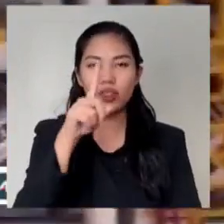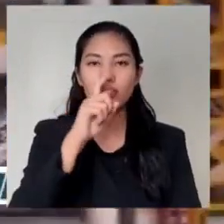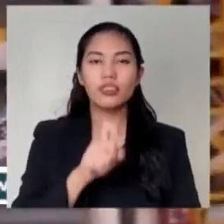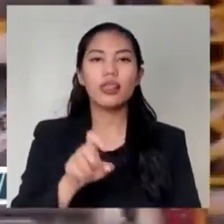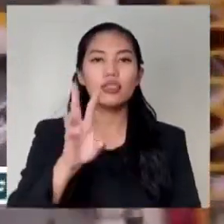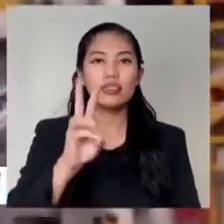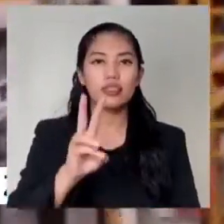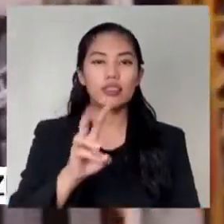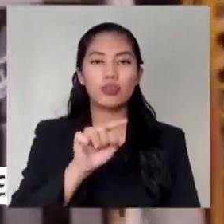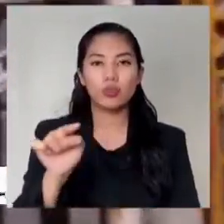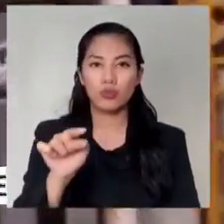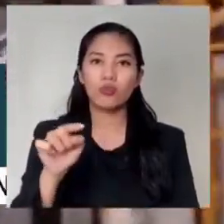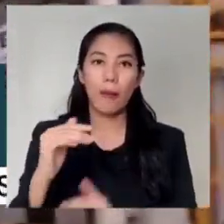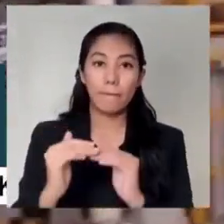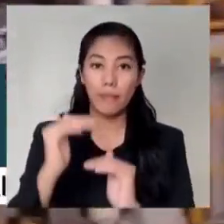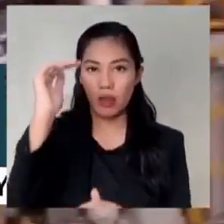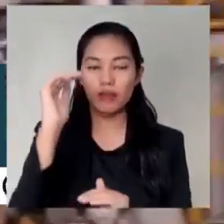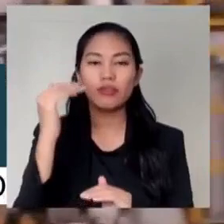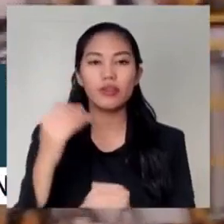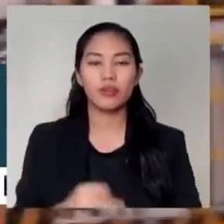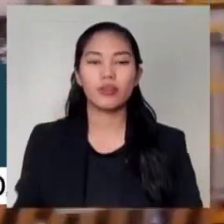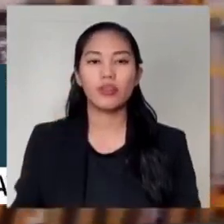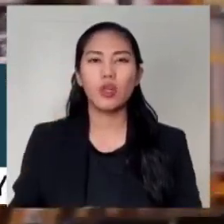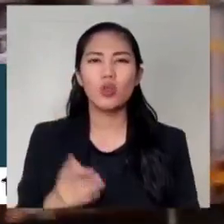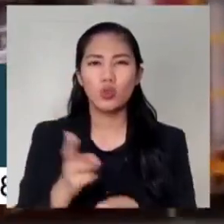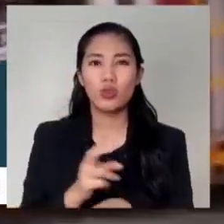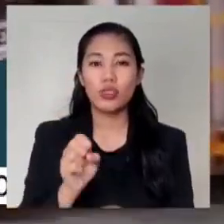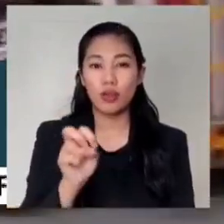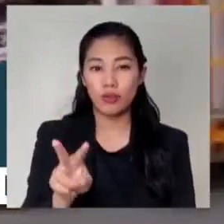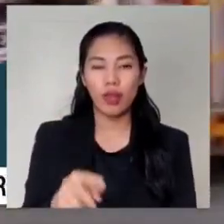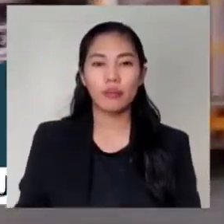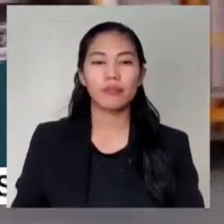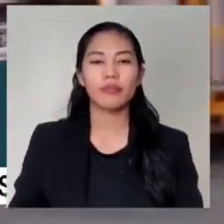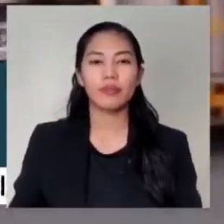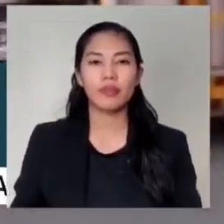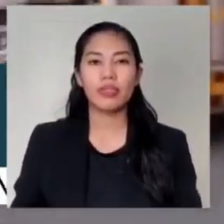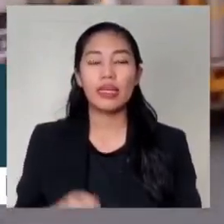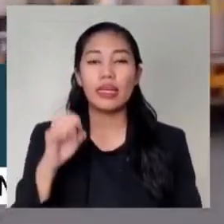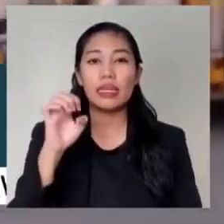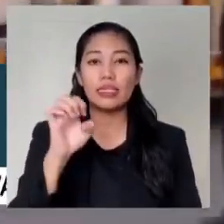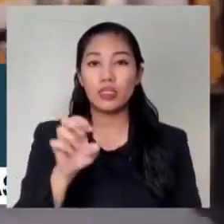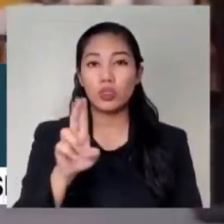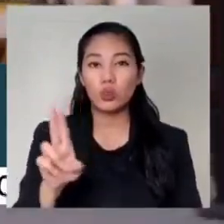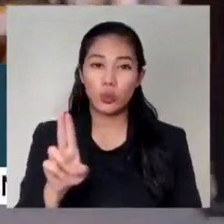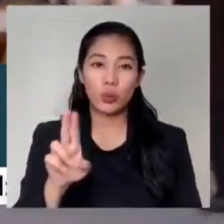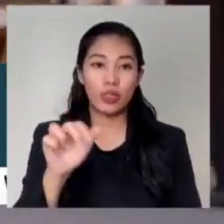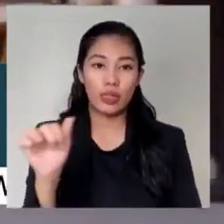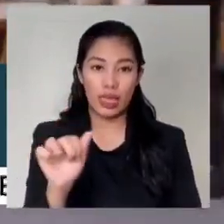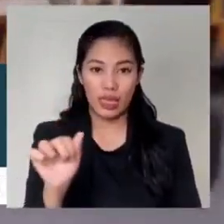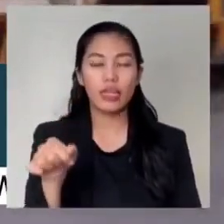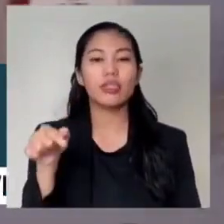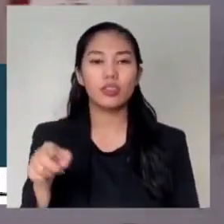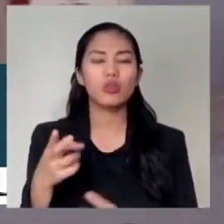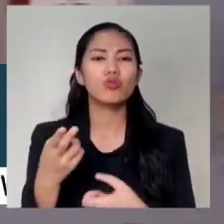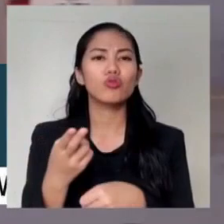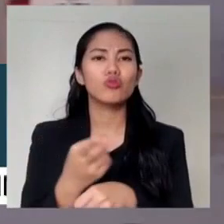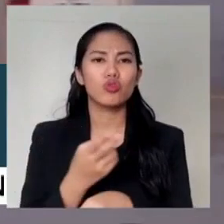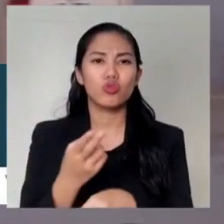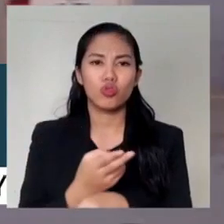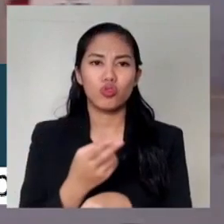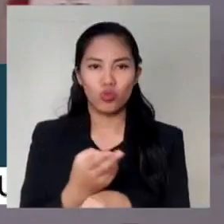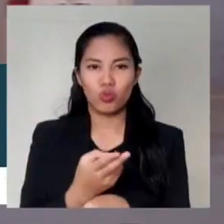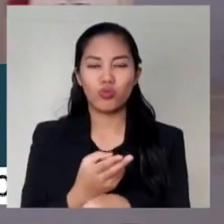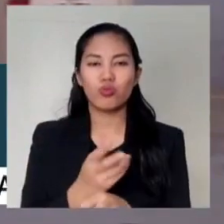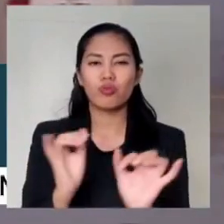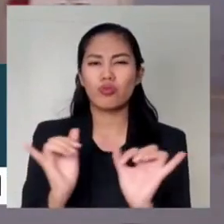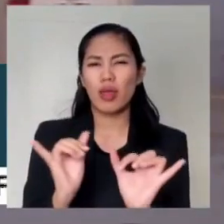IP Biotech says the amended emergency use authorization was based on similar permits given to Sinovac in other countries where